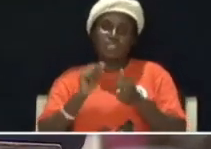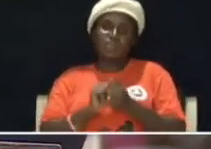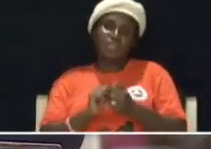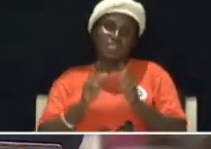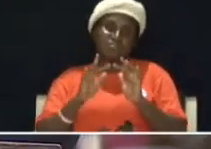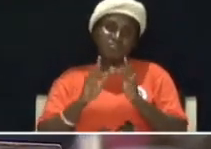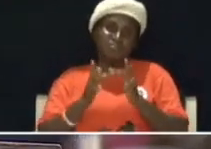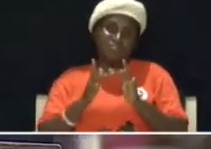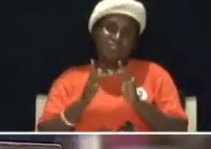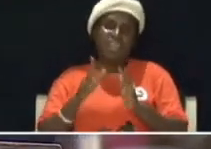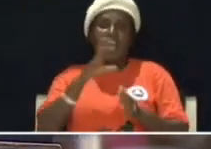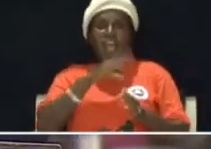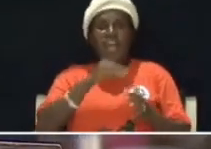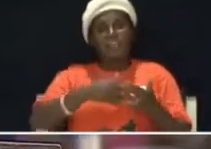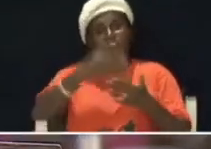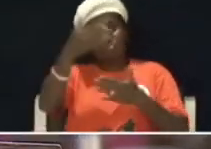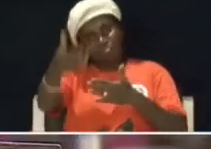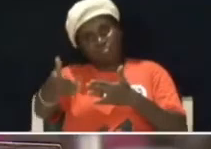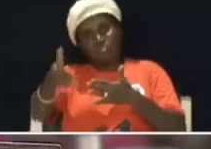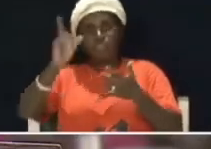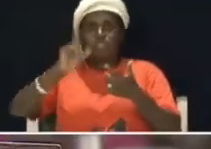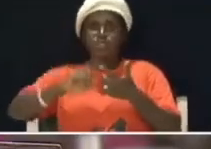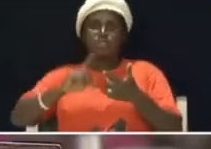then proceed to the live testifiers.